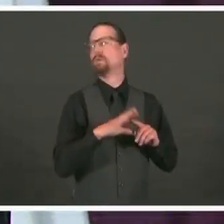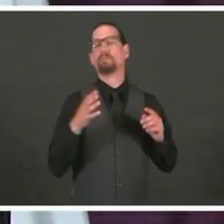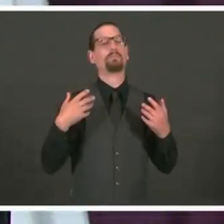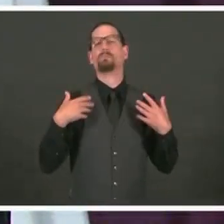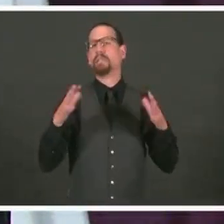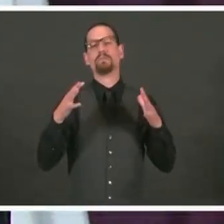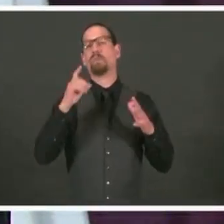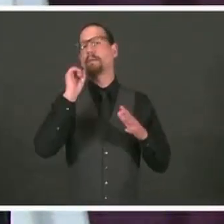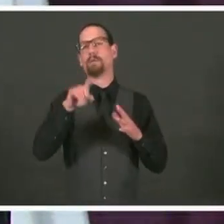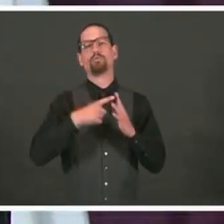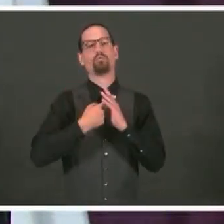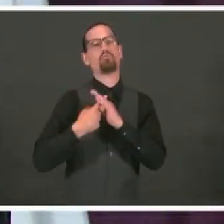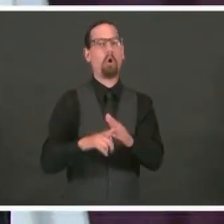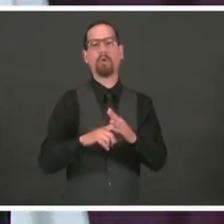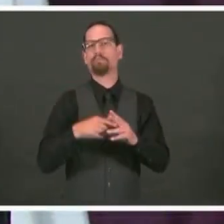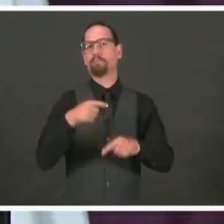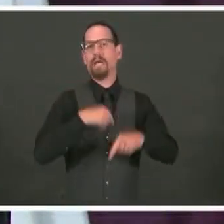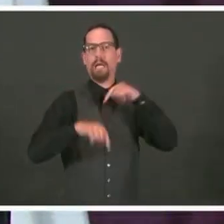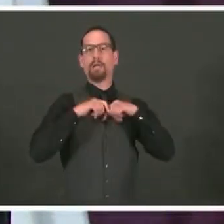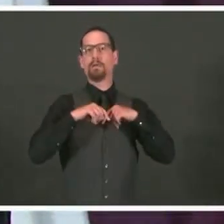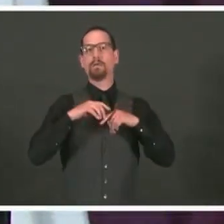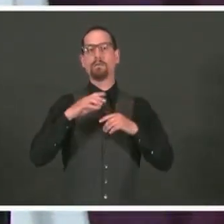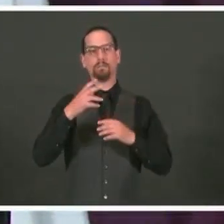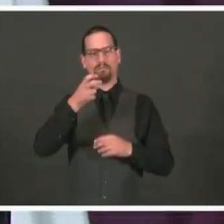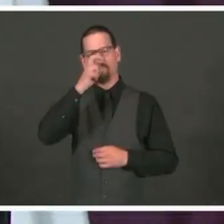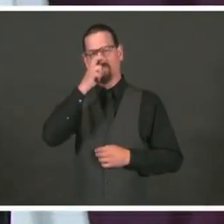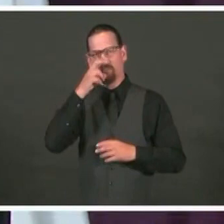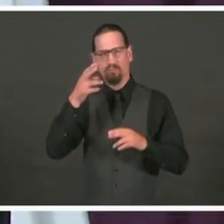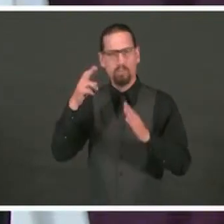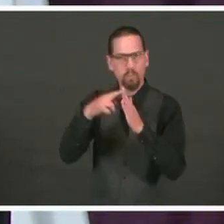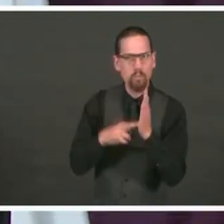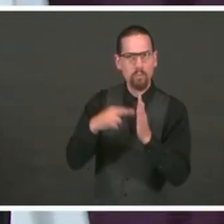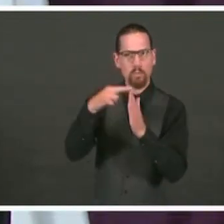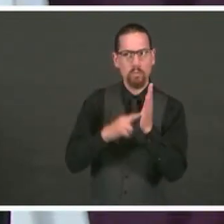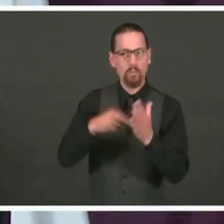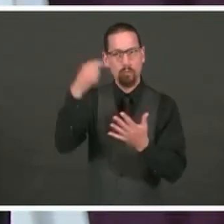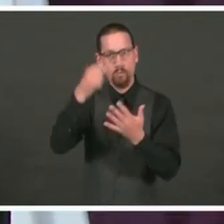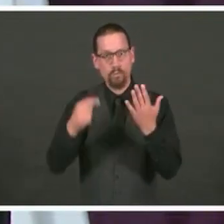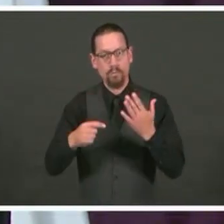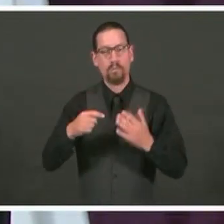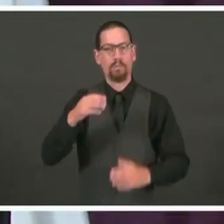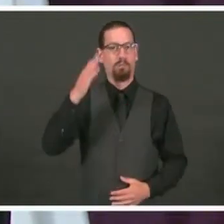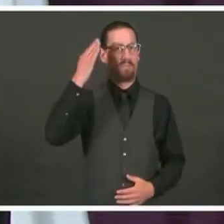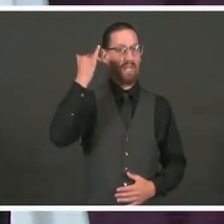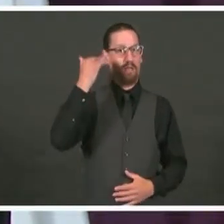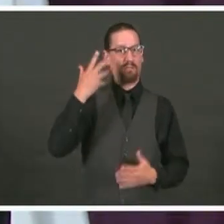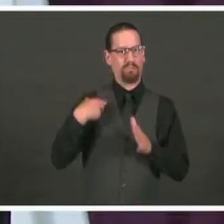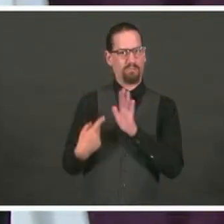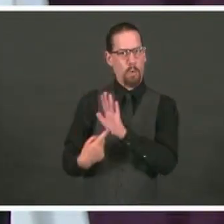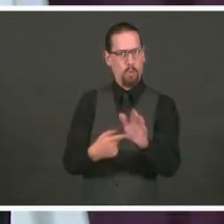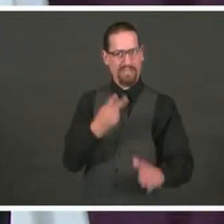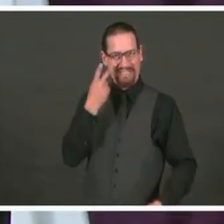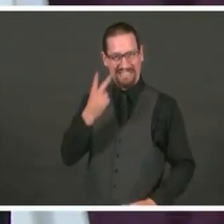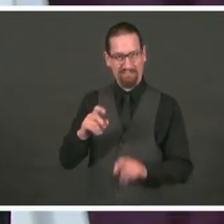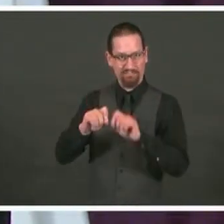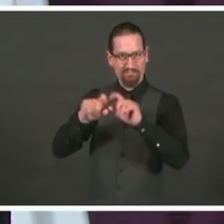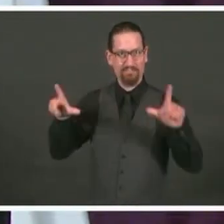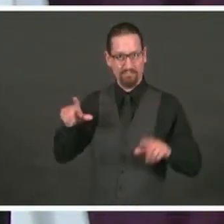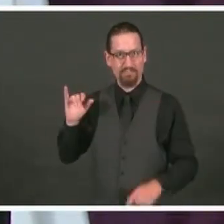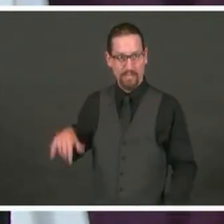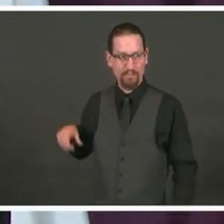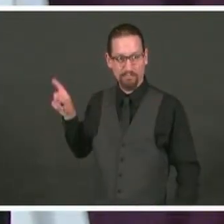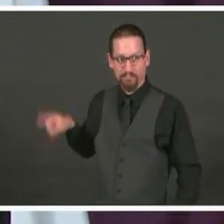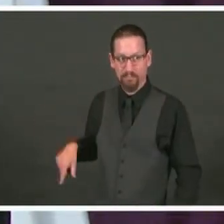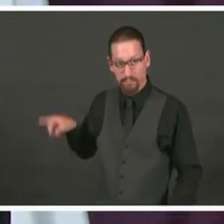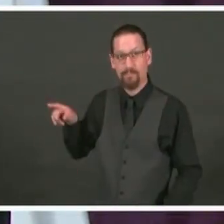Why do we put this up? Because this is what we do all day, the what-if scenarios. And there are assumptions,